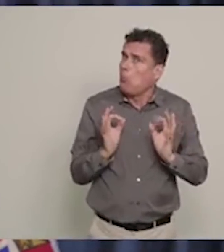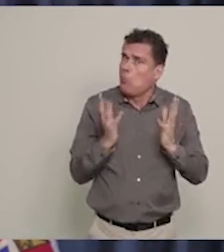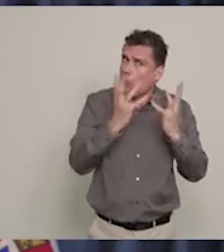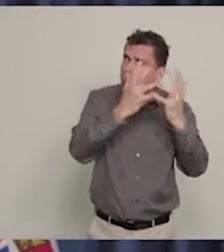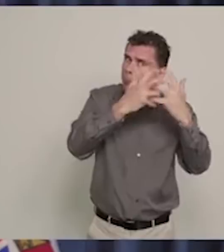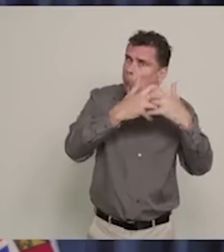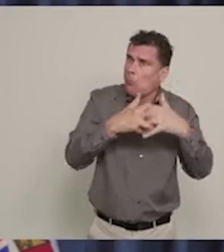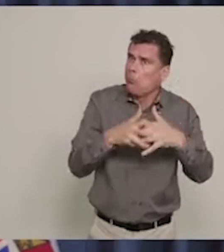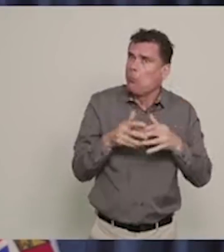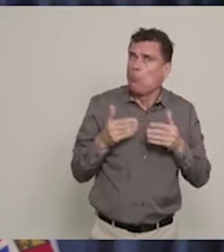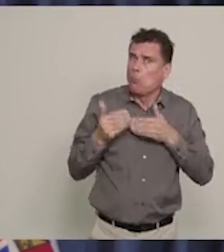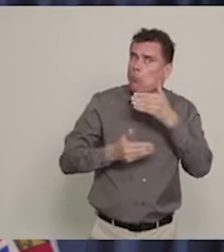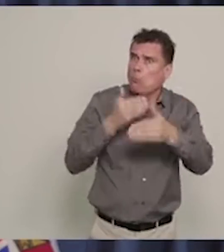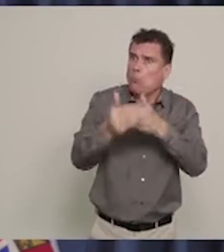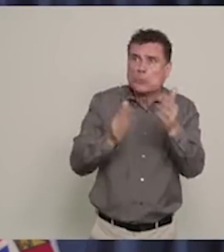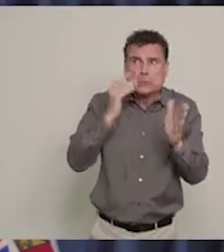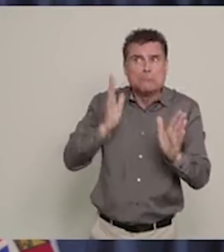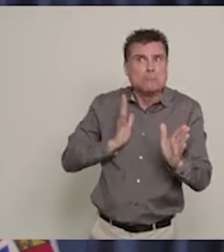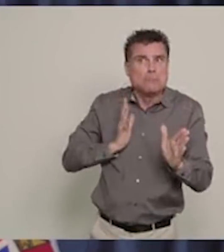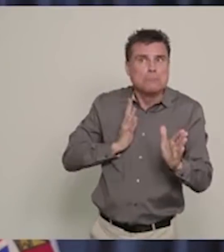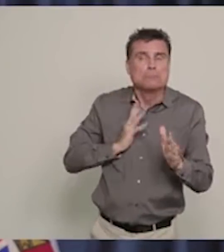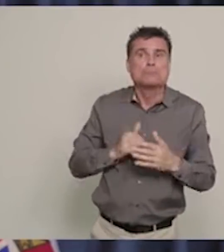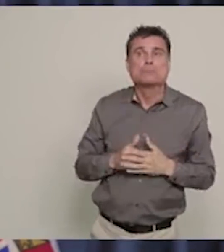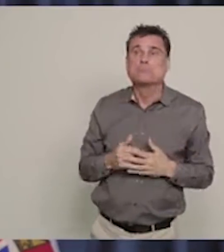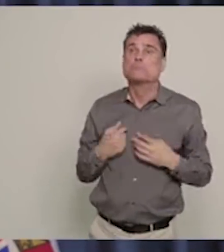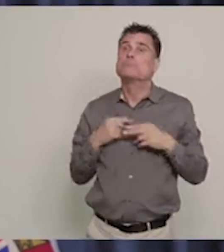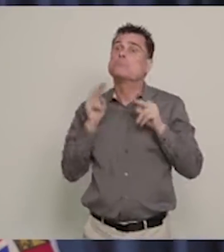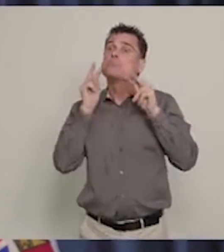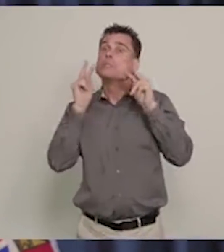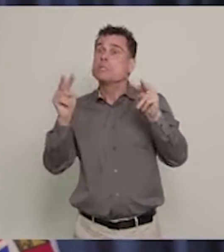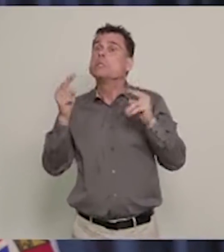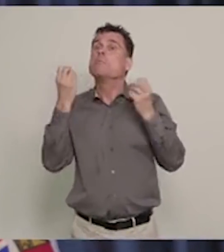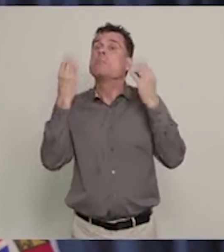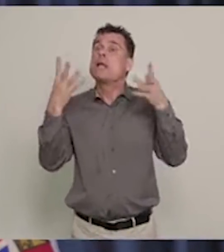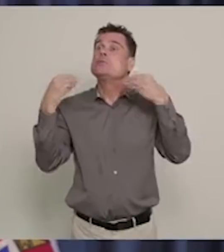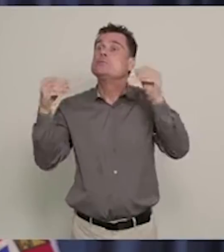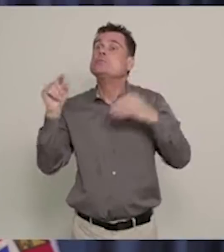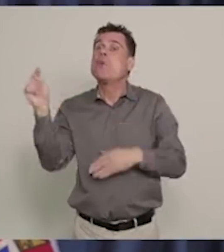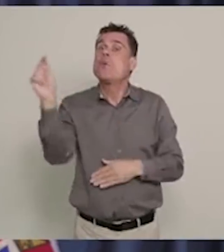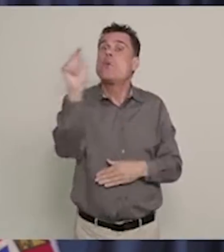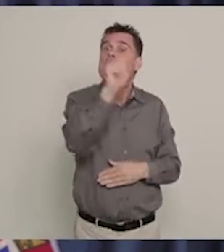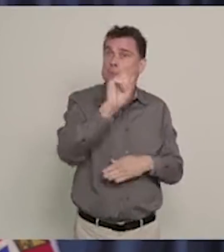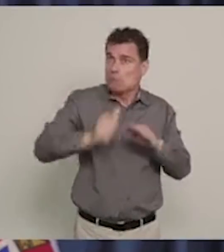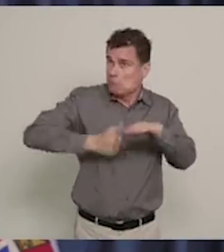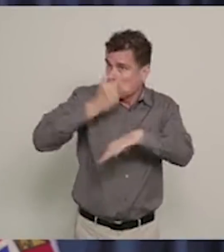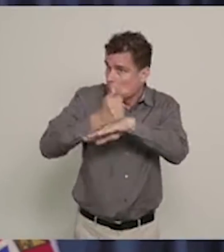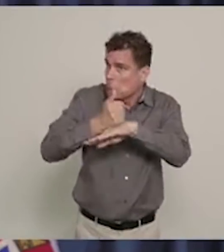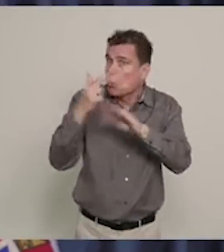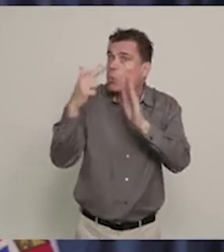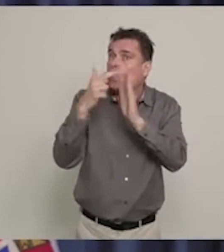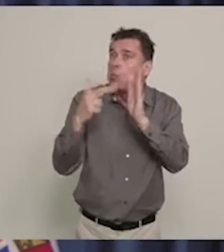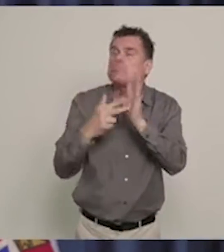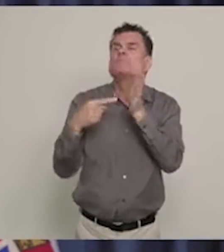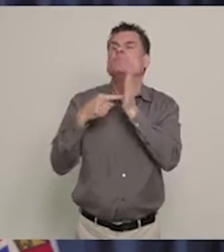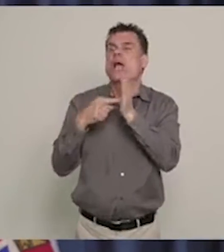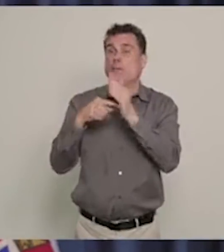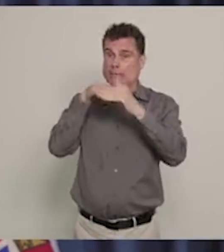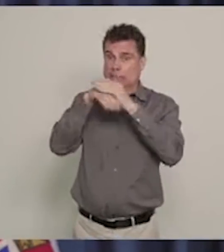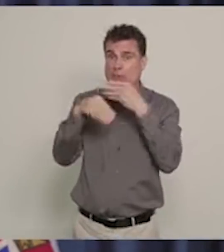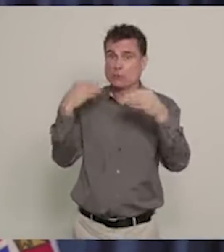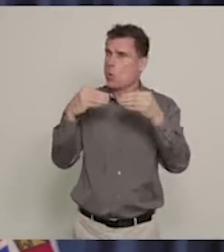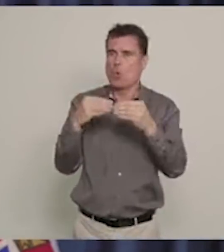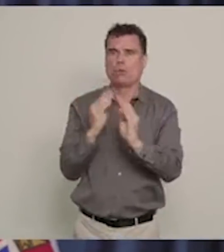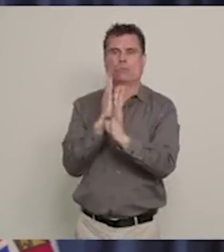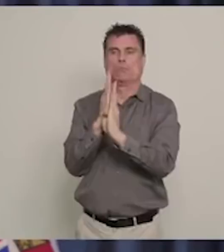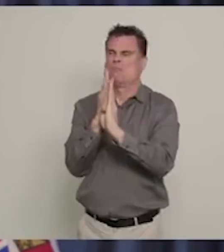of how many stores are already putting in place the social distancing measures that are required, to identifying problems. One of